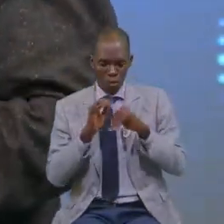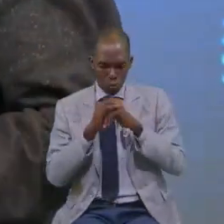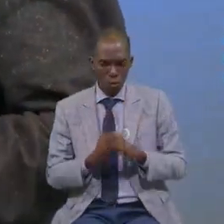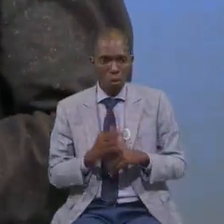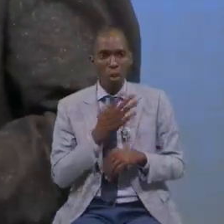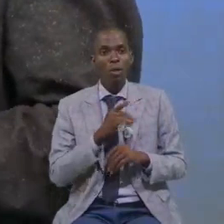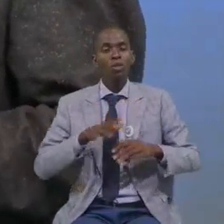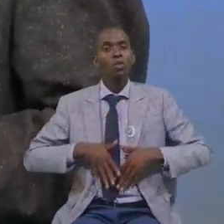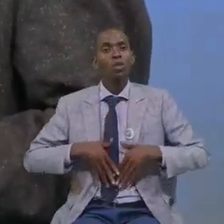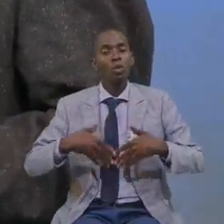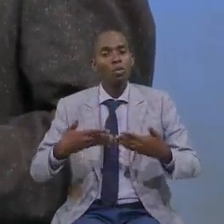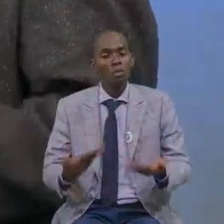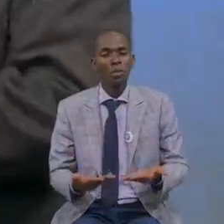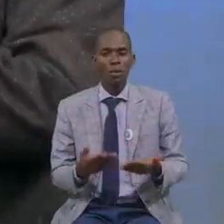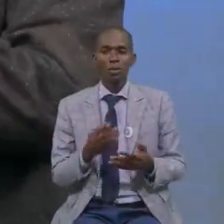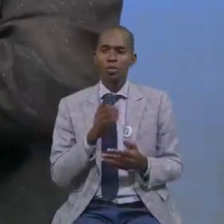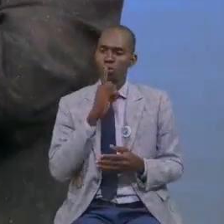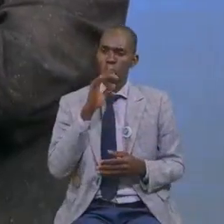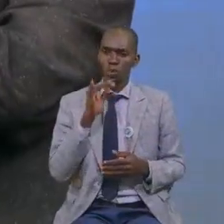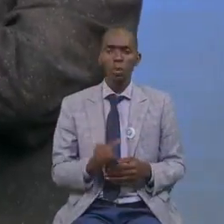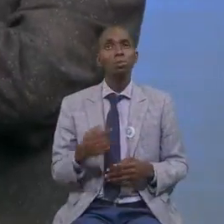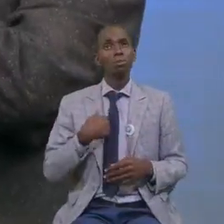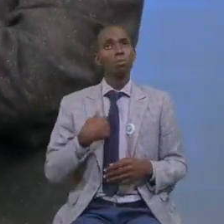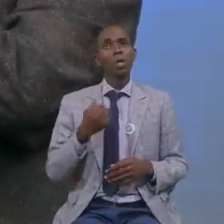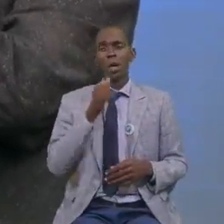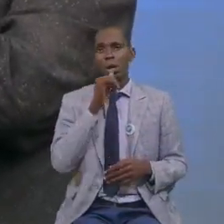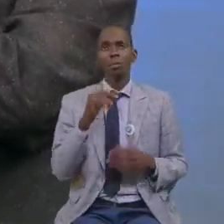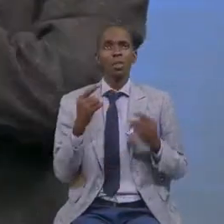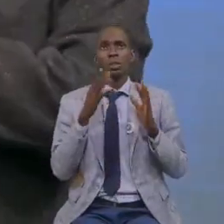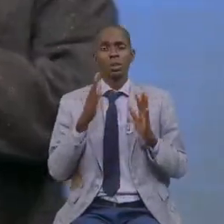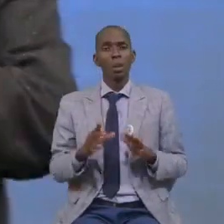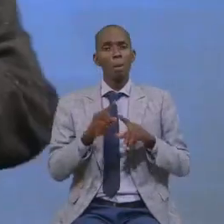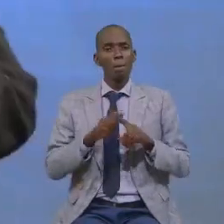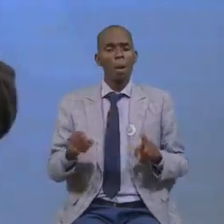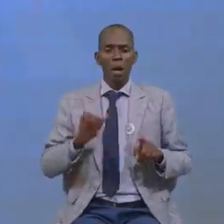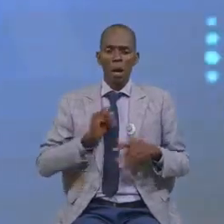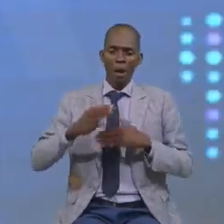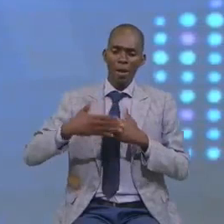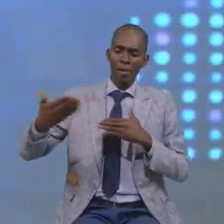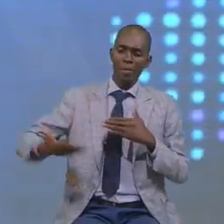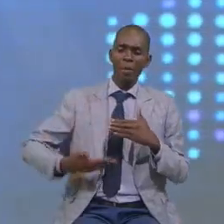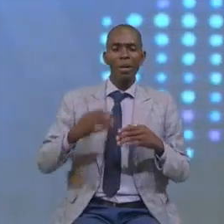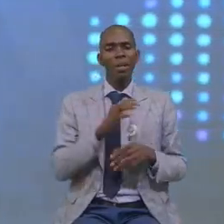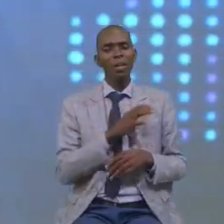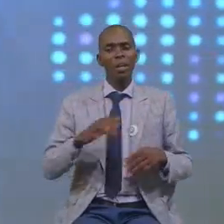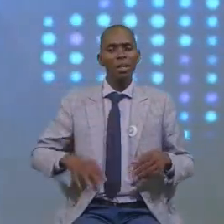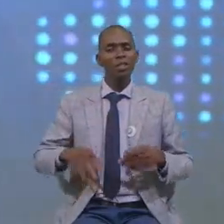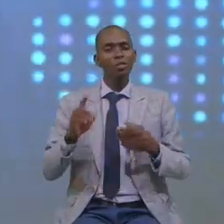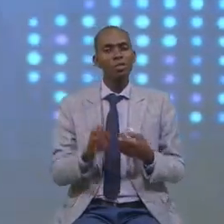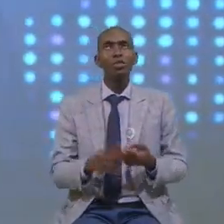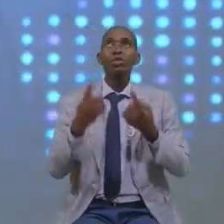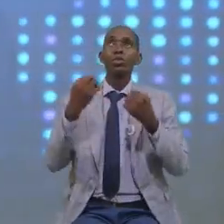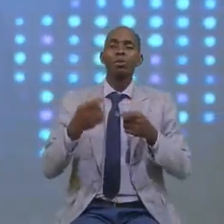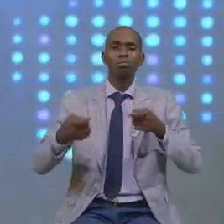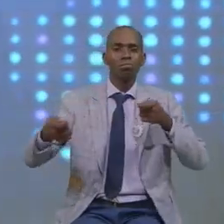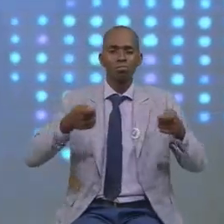confess, really, I am a heathen, but I invite Christ to reign and to rule